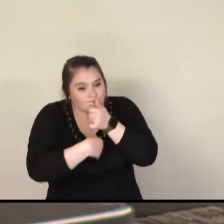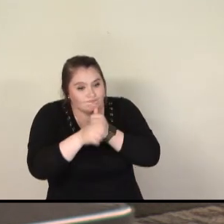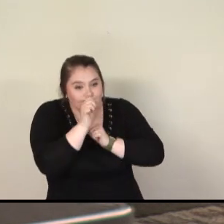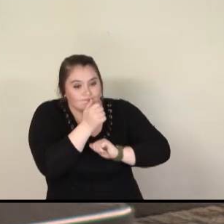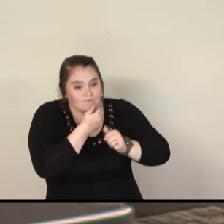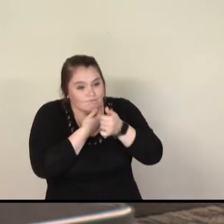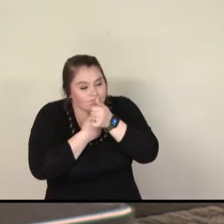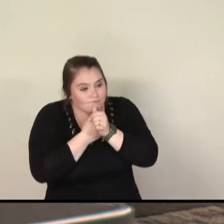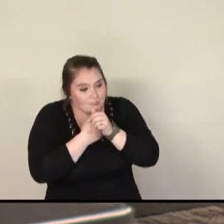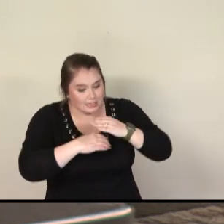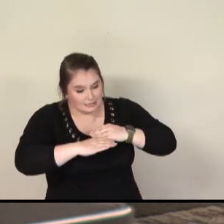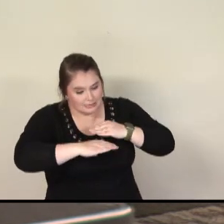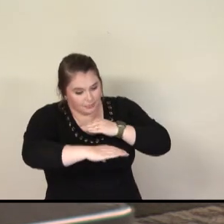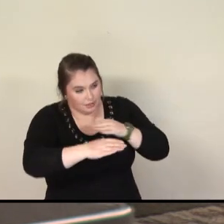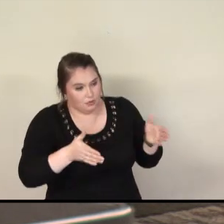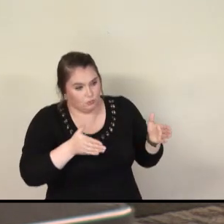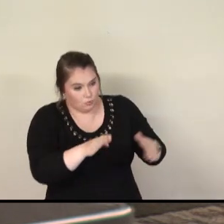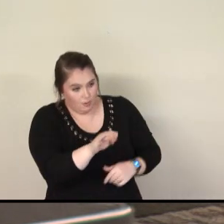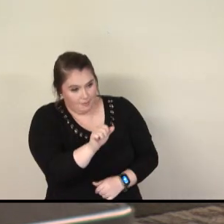stabilized road base can do.